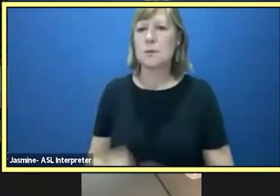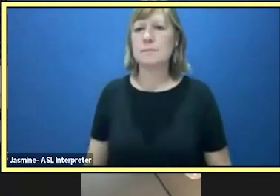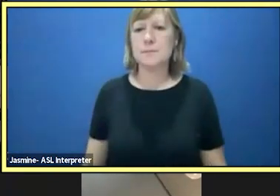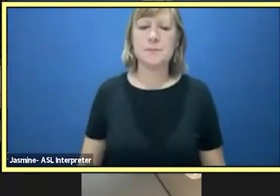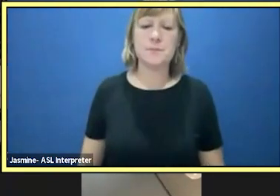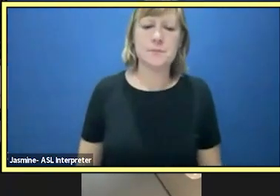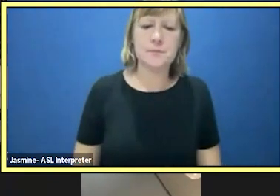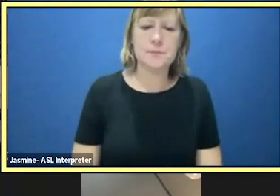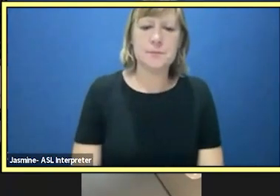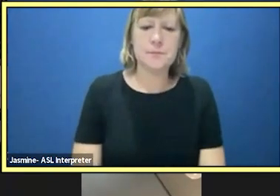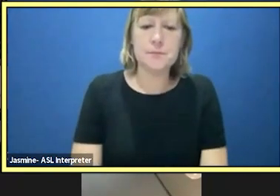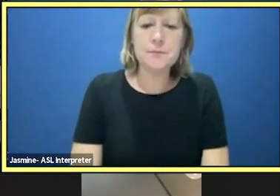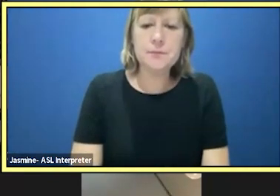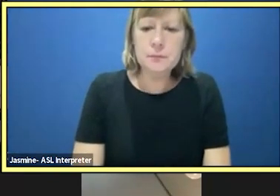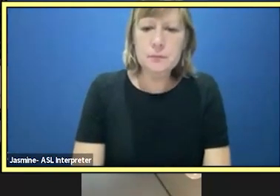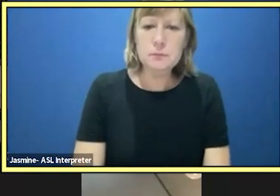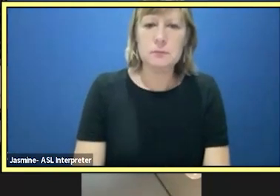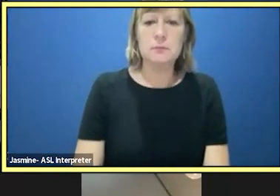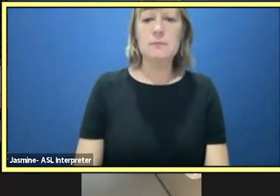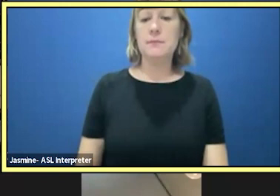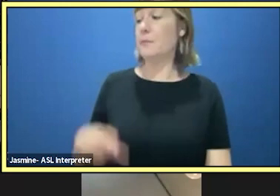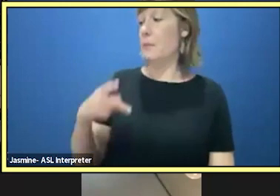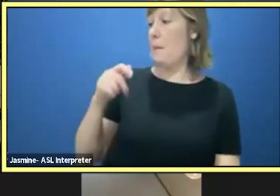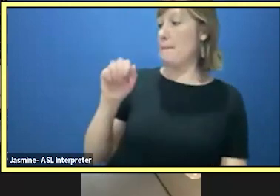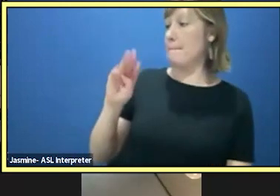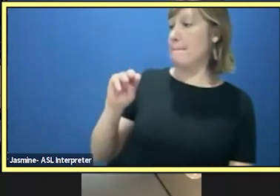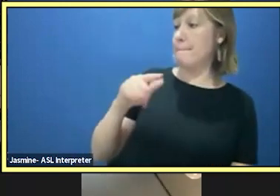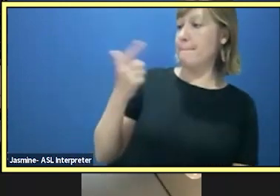Pam goes, you're next in the list of questions, people asking